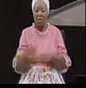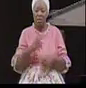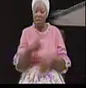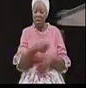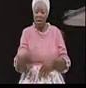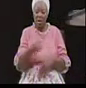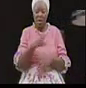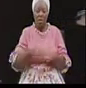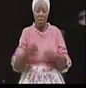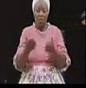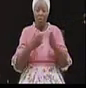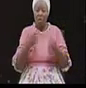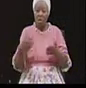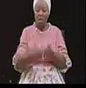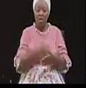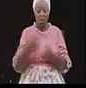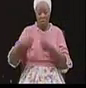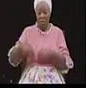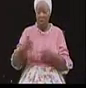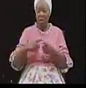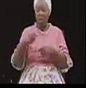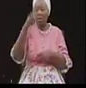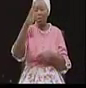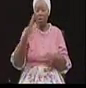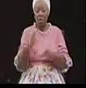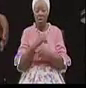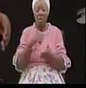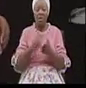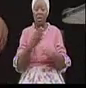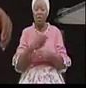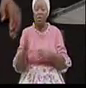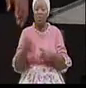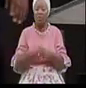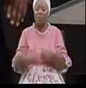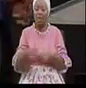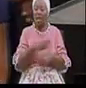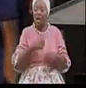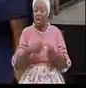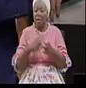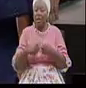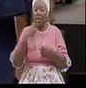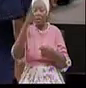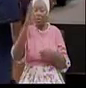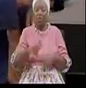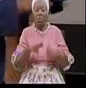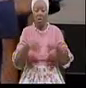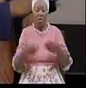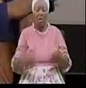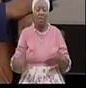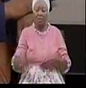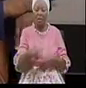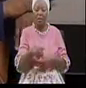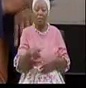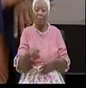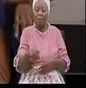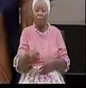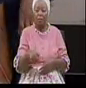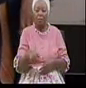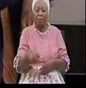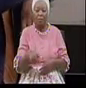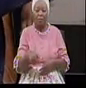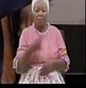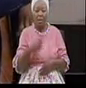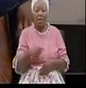heart. And so he takes away from them, and God gave them reprobate